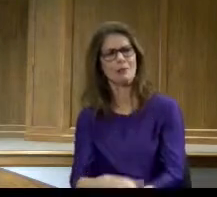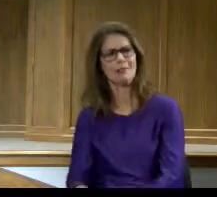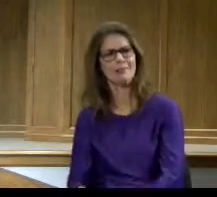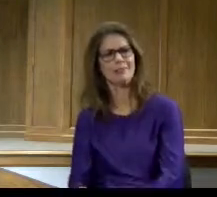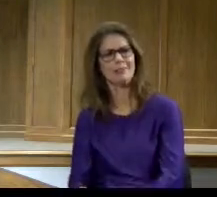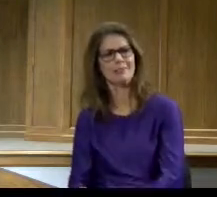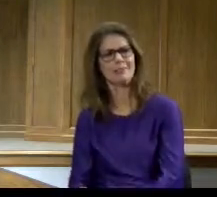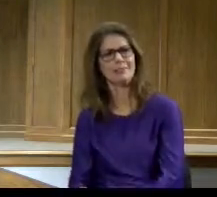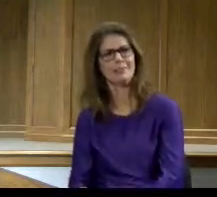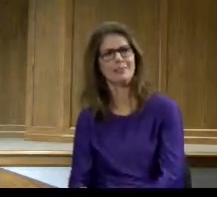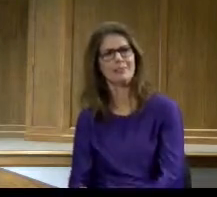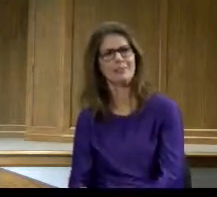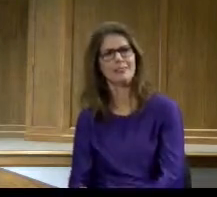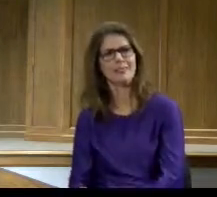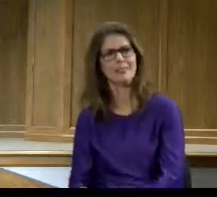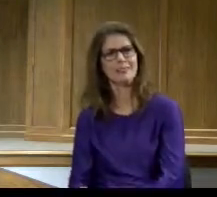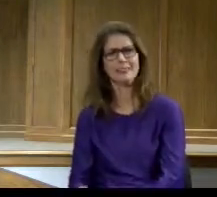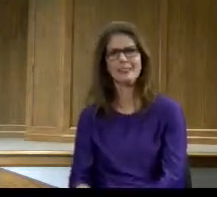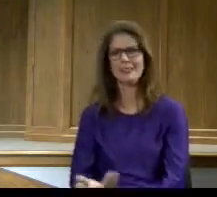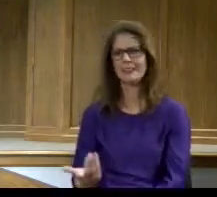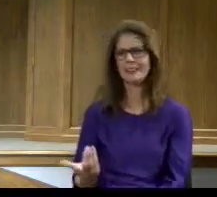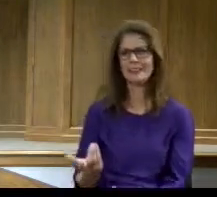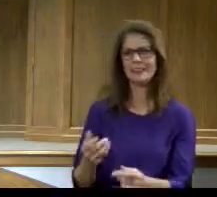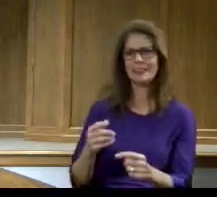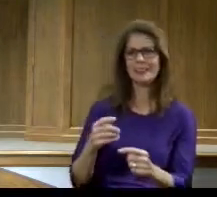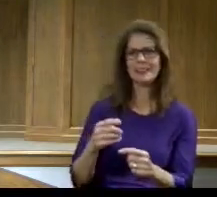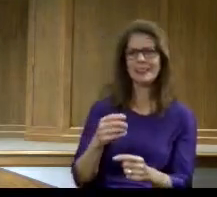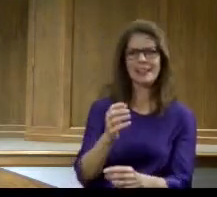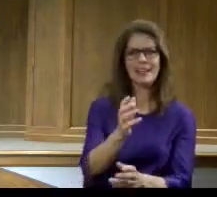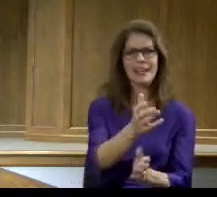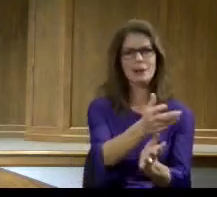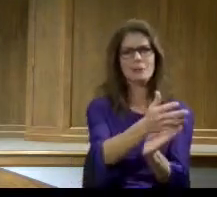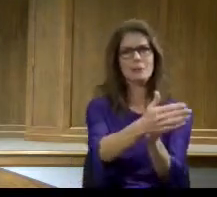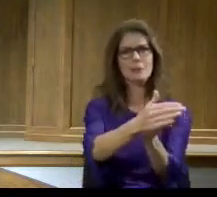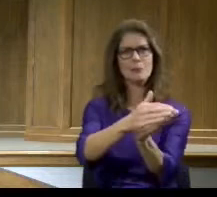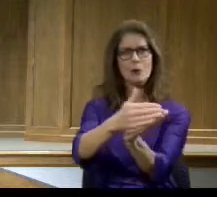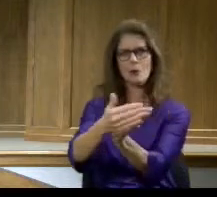We couldn't go past them to go to church. There's a boat in the street.